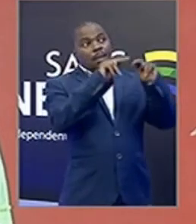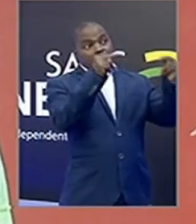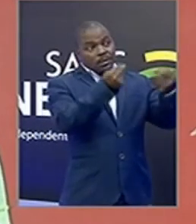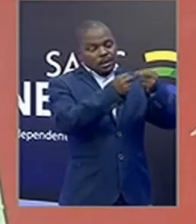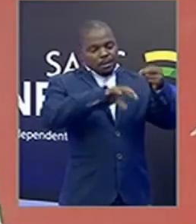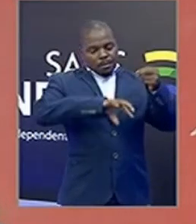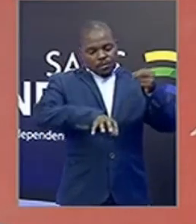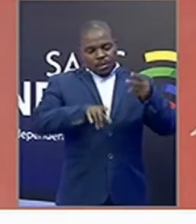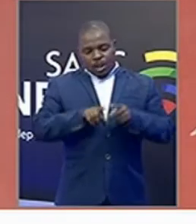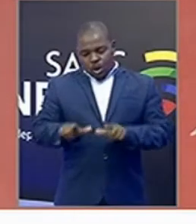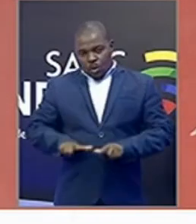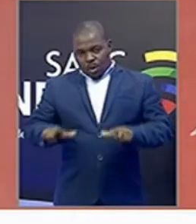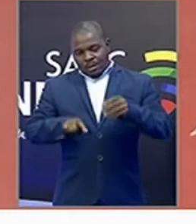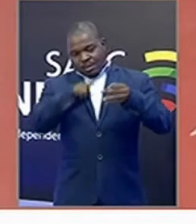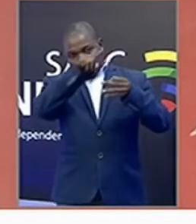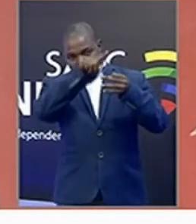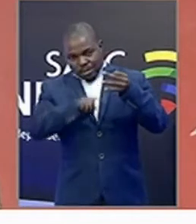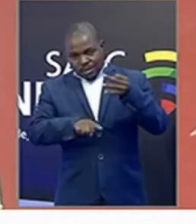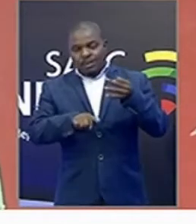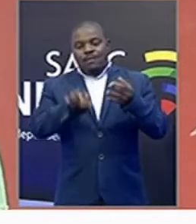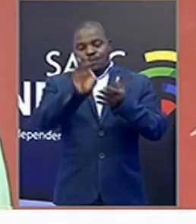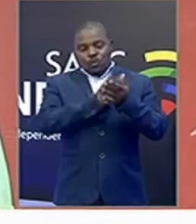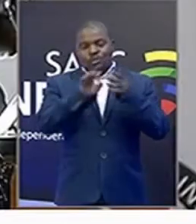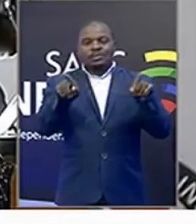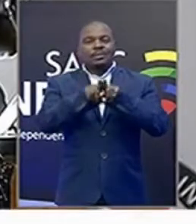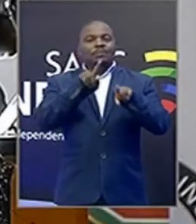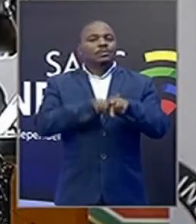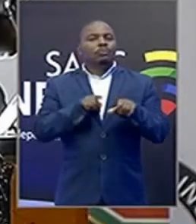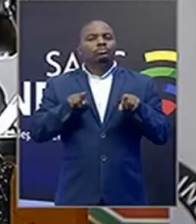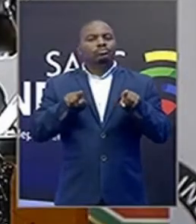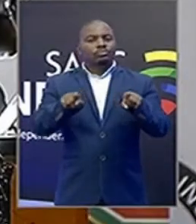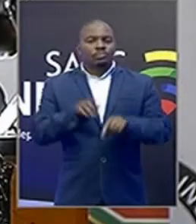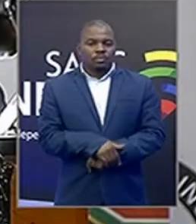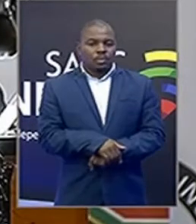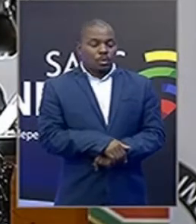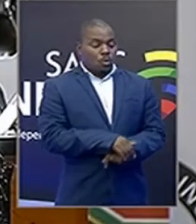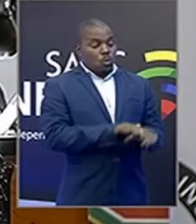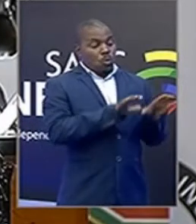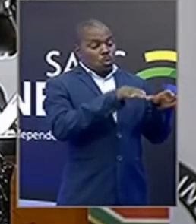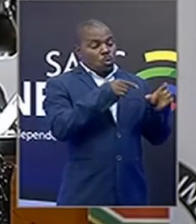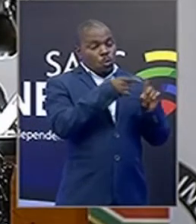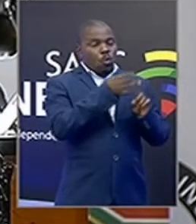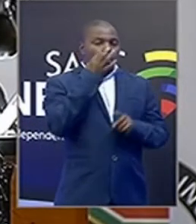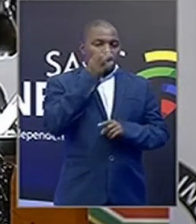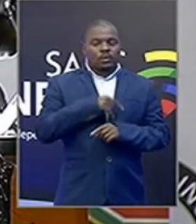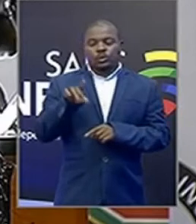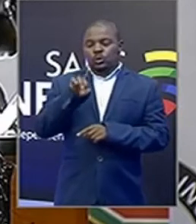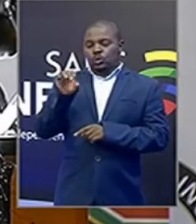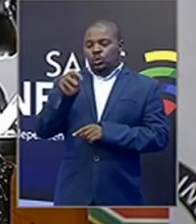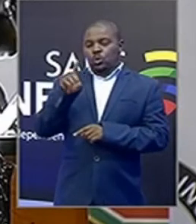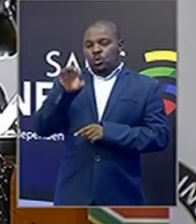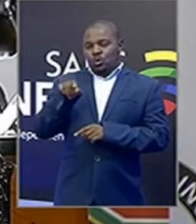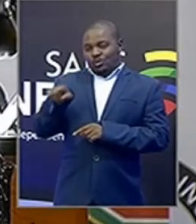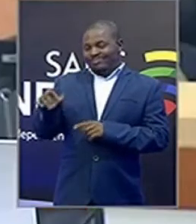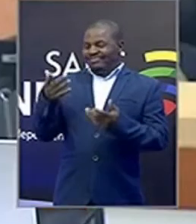provincial and local government elections are held at the same time. Malema o re komishini ya Zondo e fedišetšwa sa ruri ke